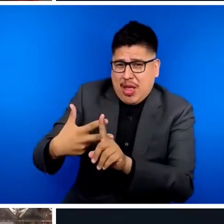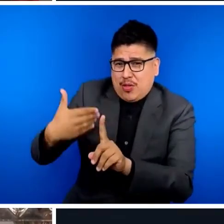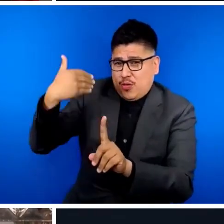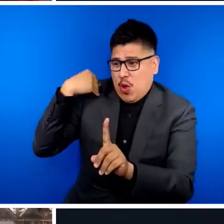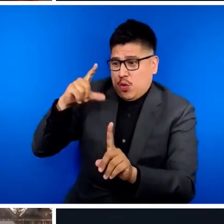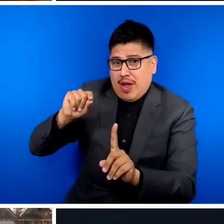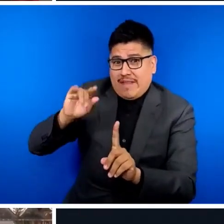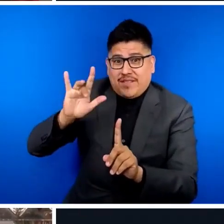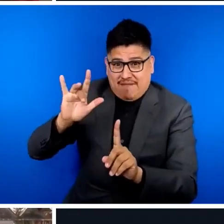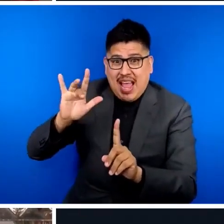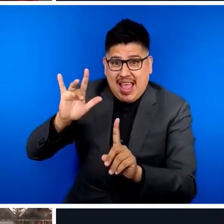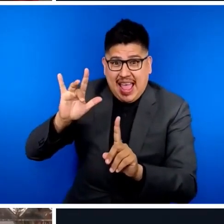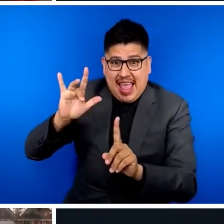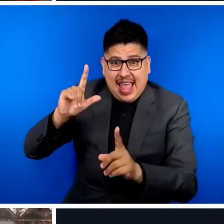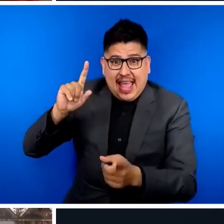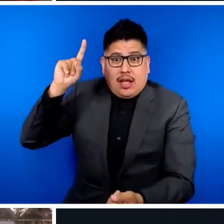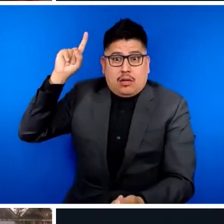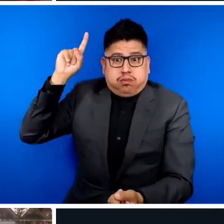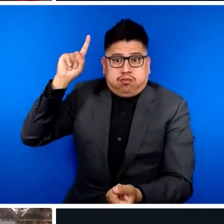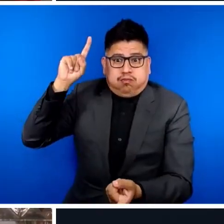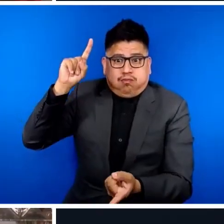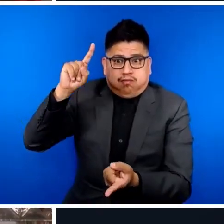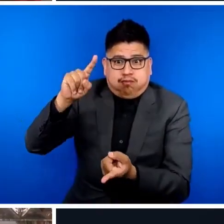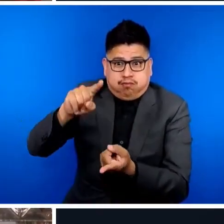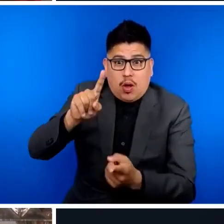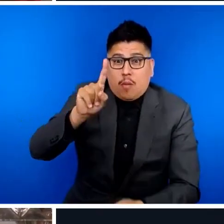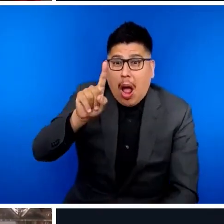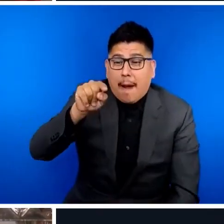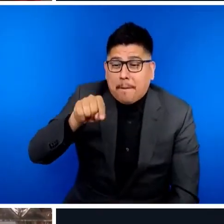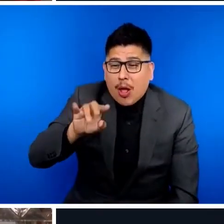to 1.7%.